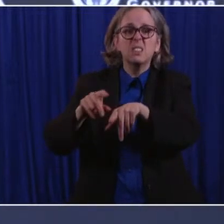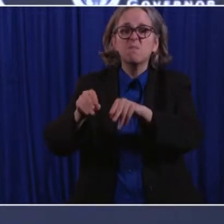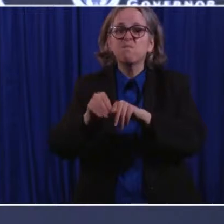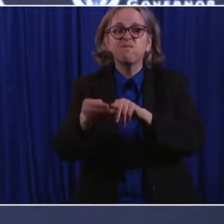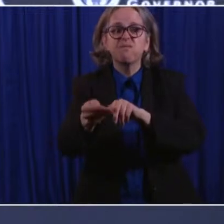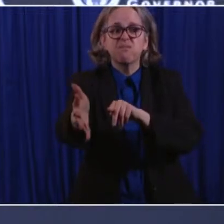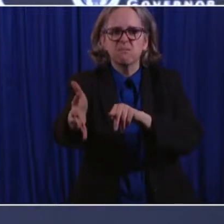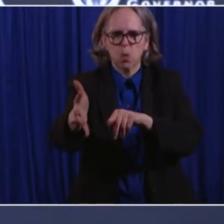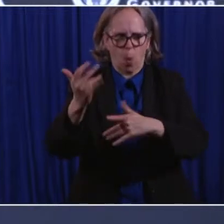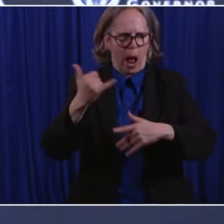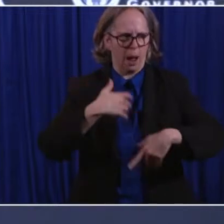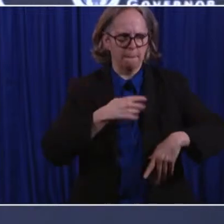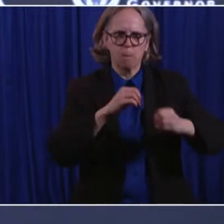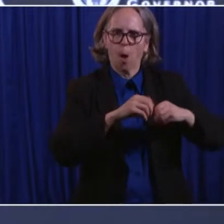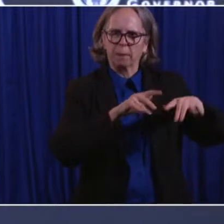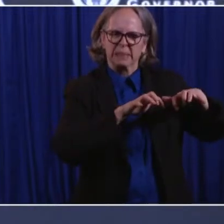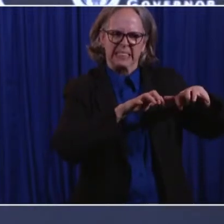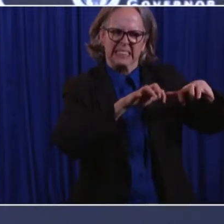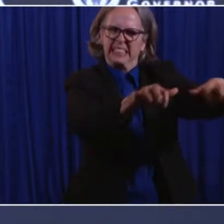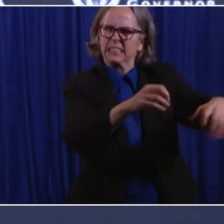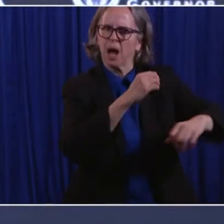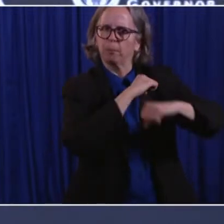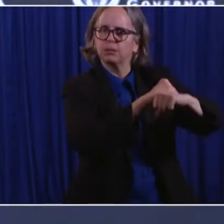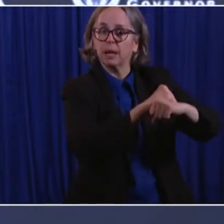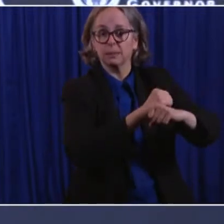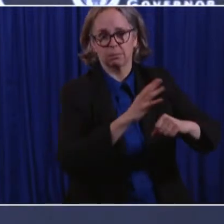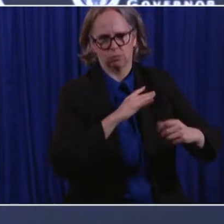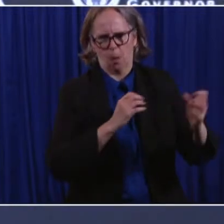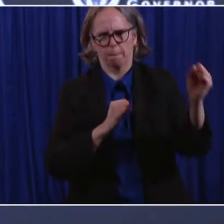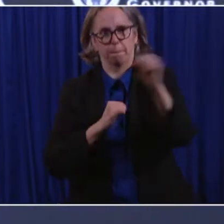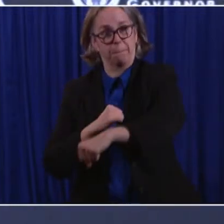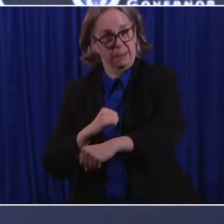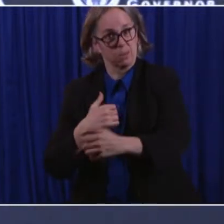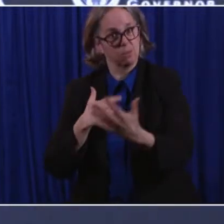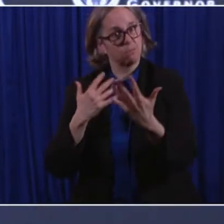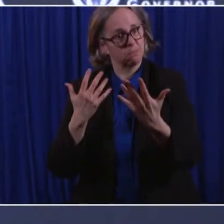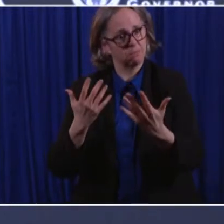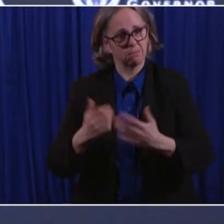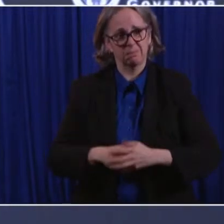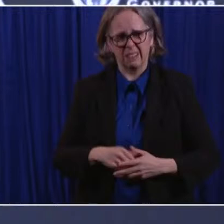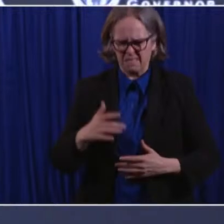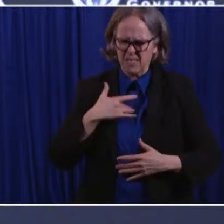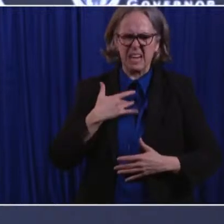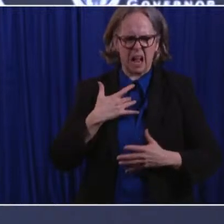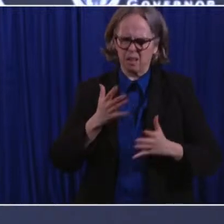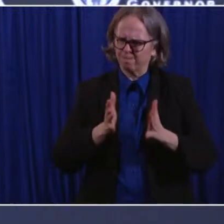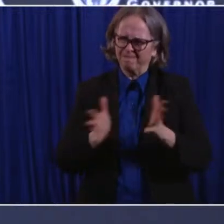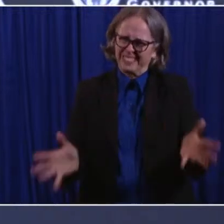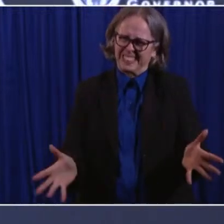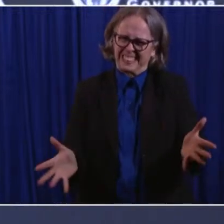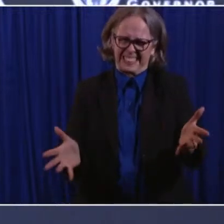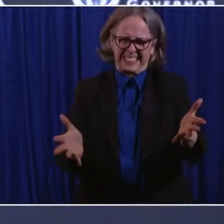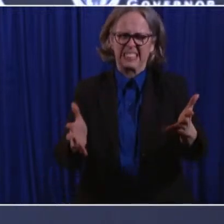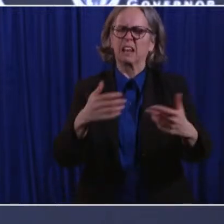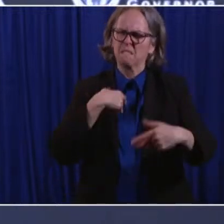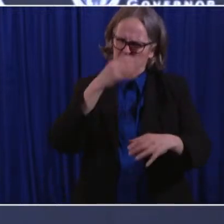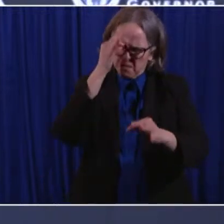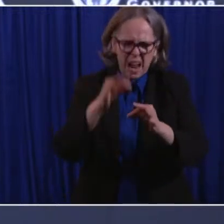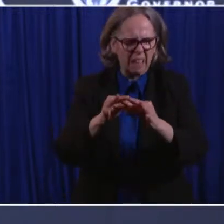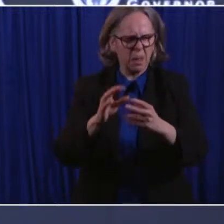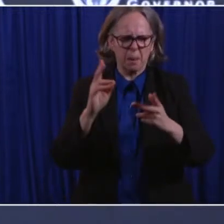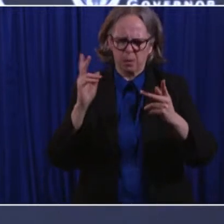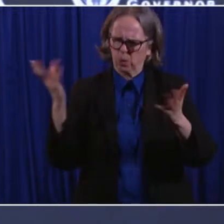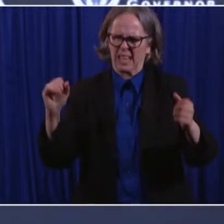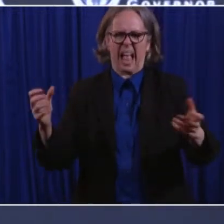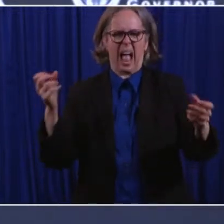gives me heart. That's what gives me faith that this thing is going to end and we're going to drive this thing to the ground. But we know